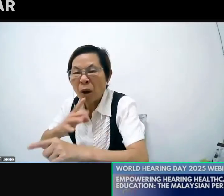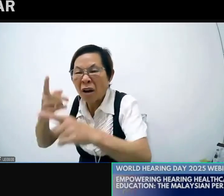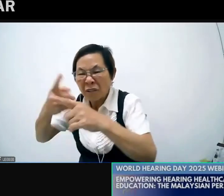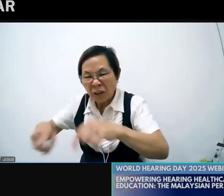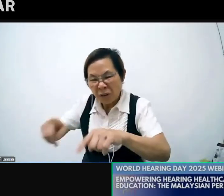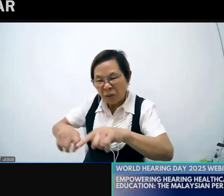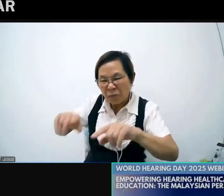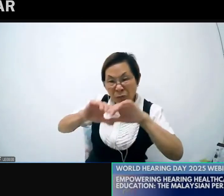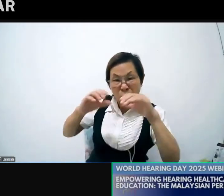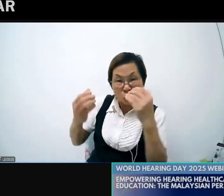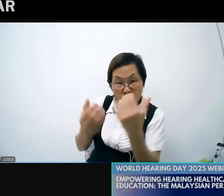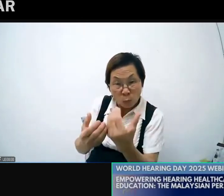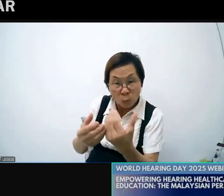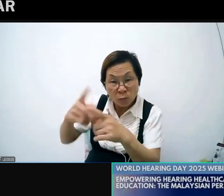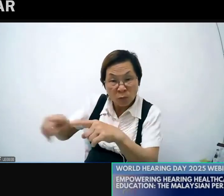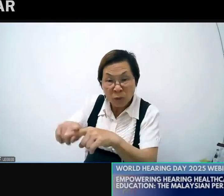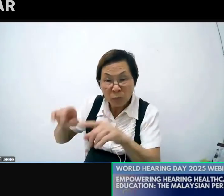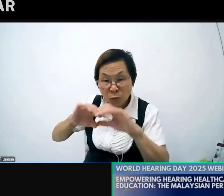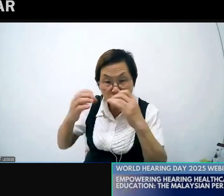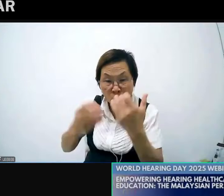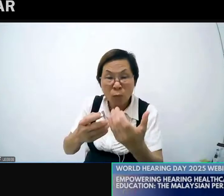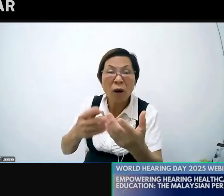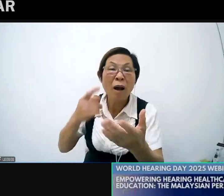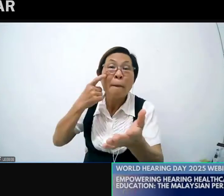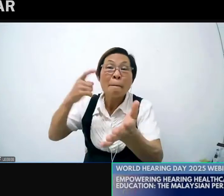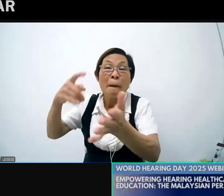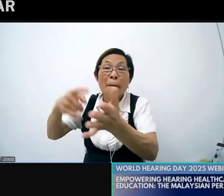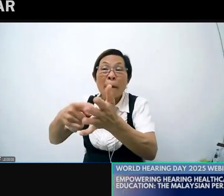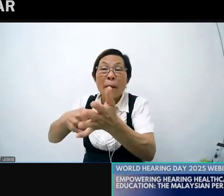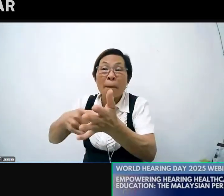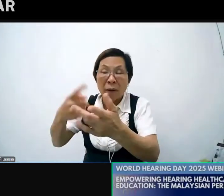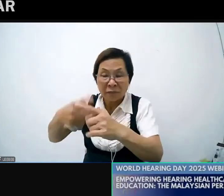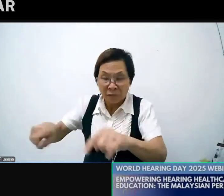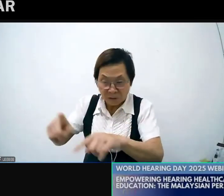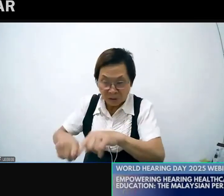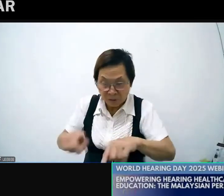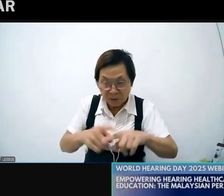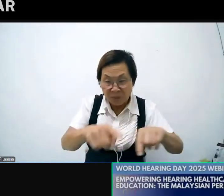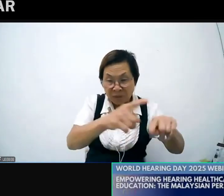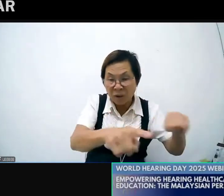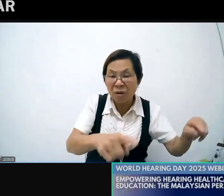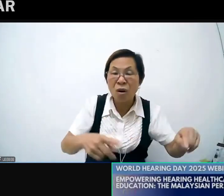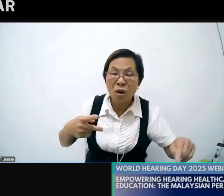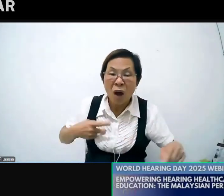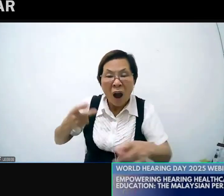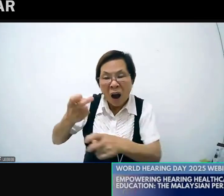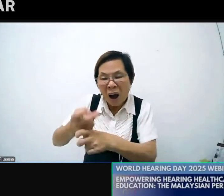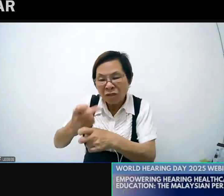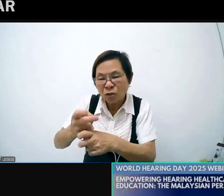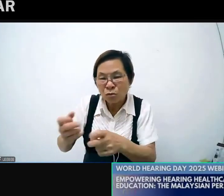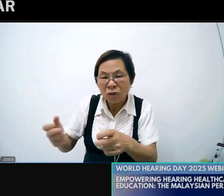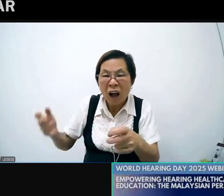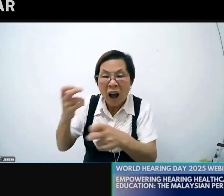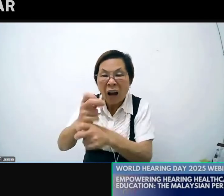of subjects in the comments, so which is very hard to conclude here.